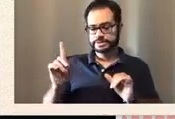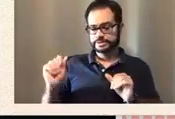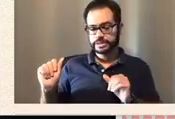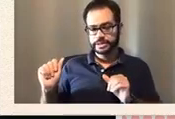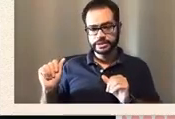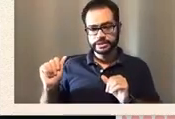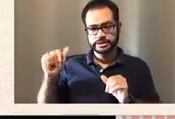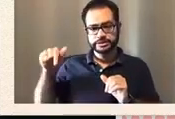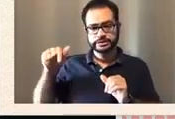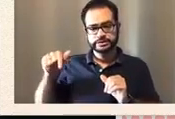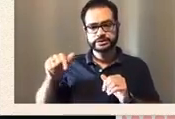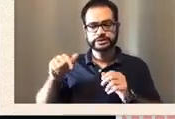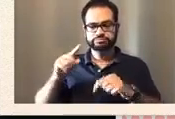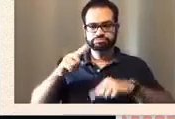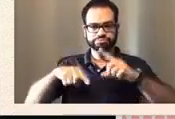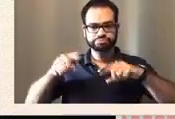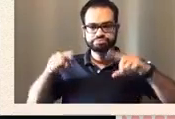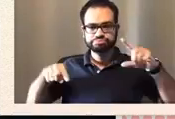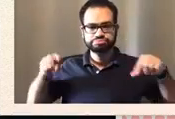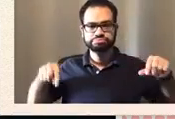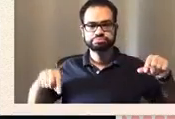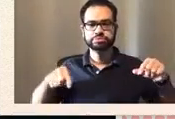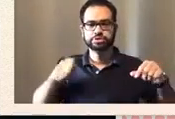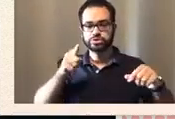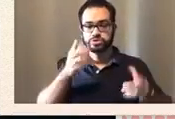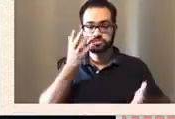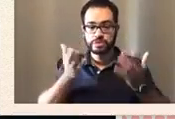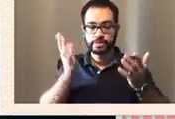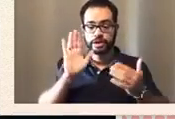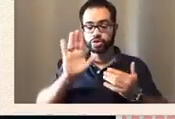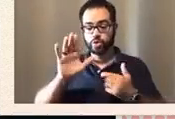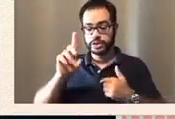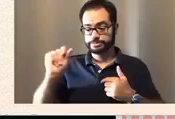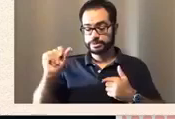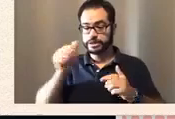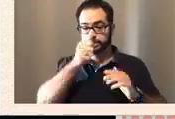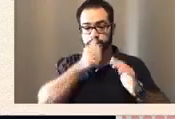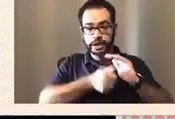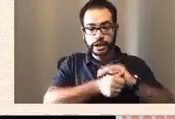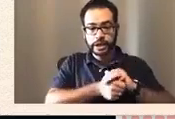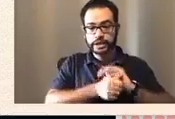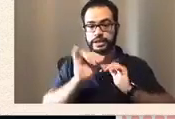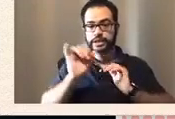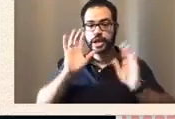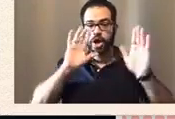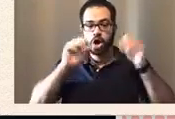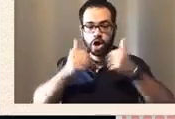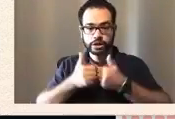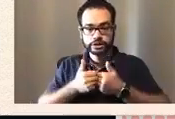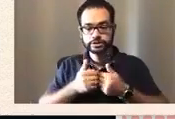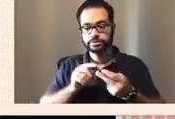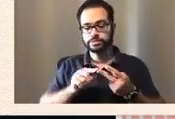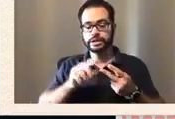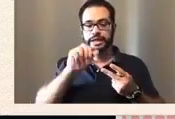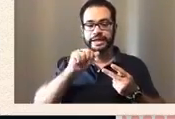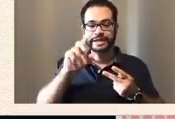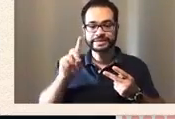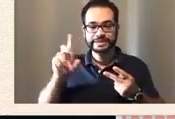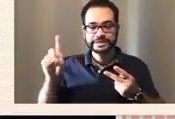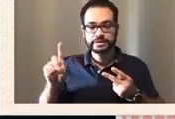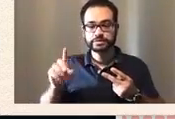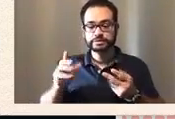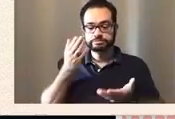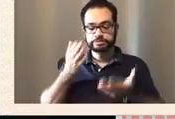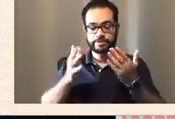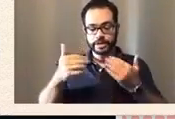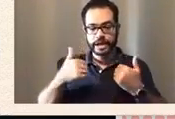shapes and sizes, you might have a hidden disability, such as autism or ADD. You might have a physical disability, such as